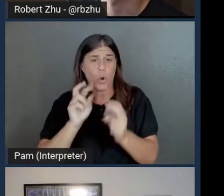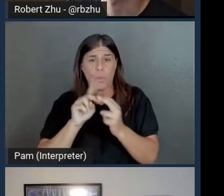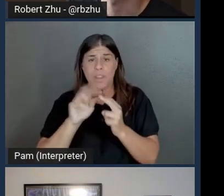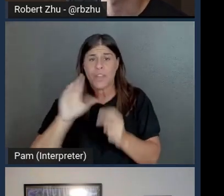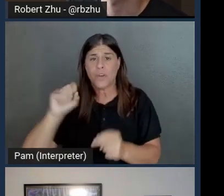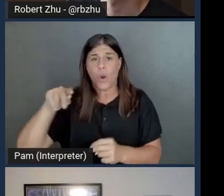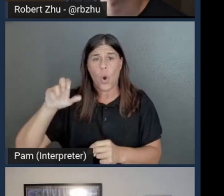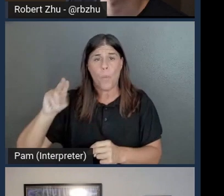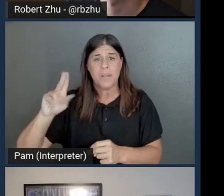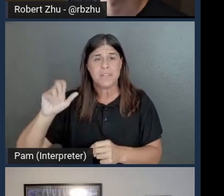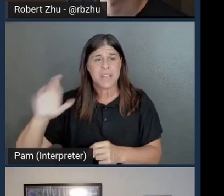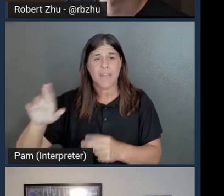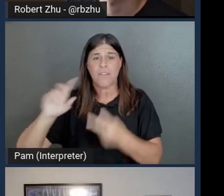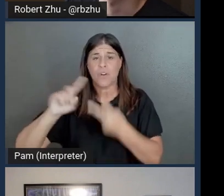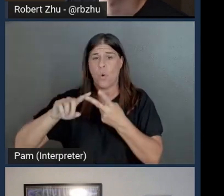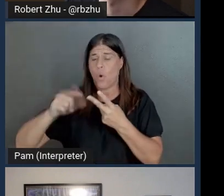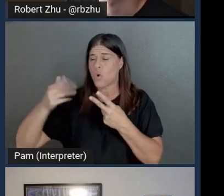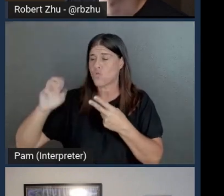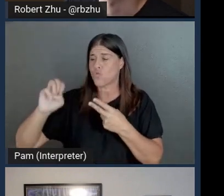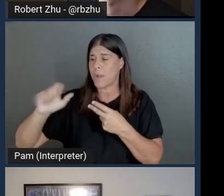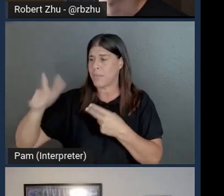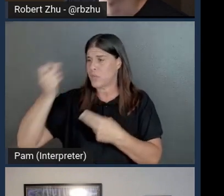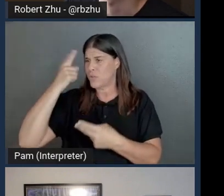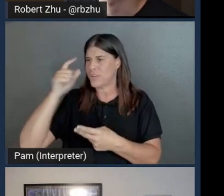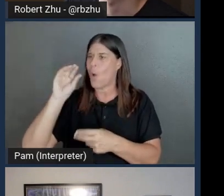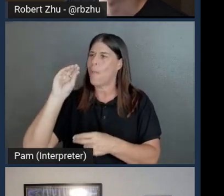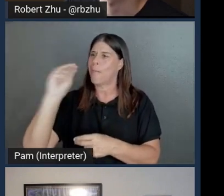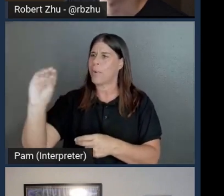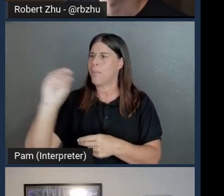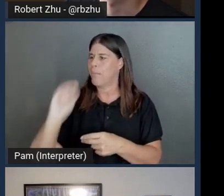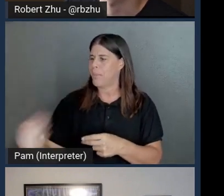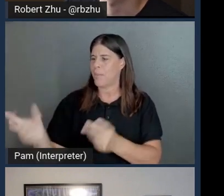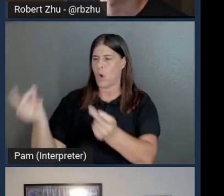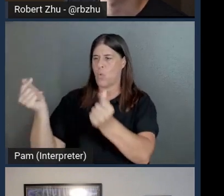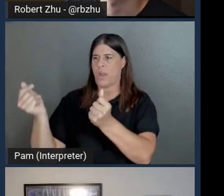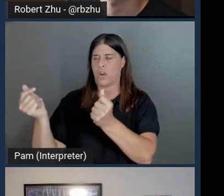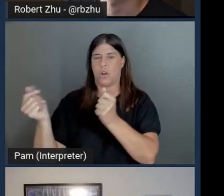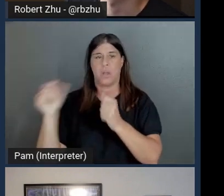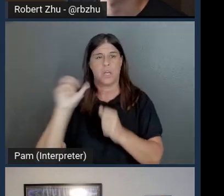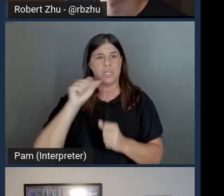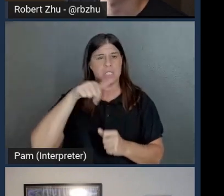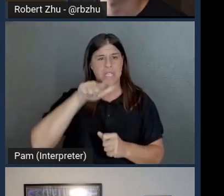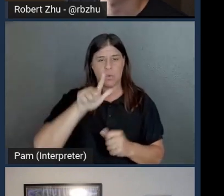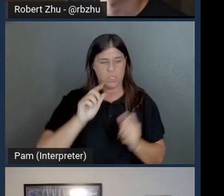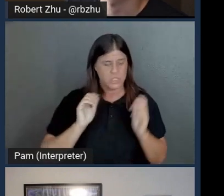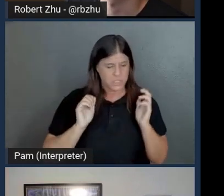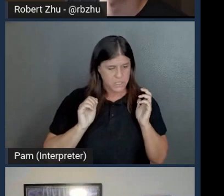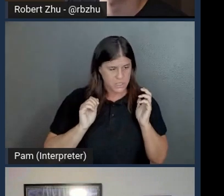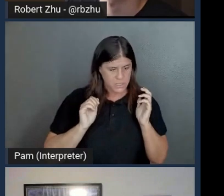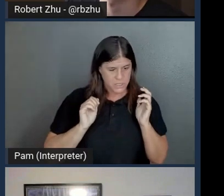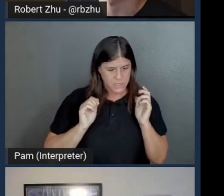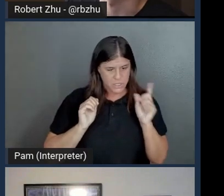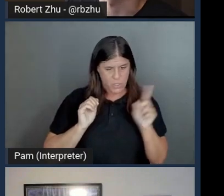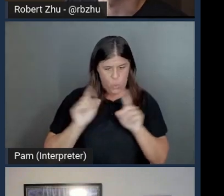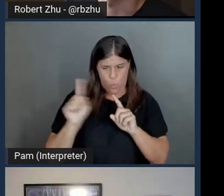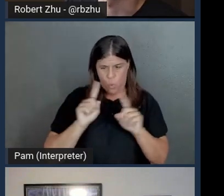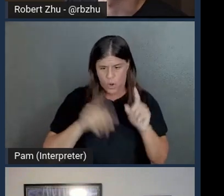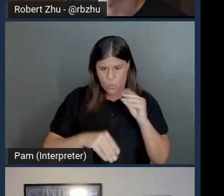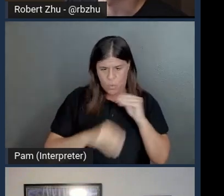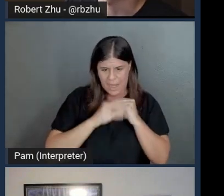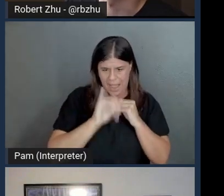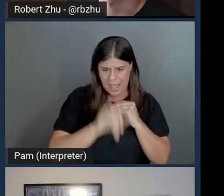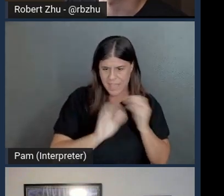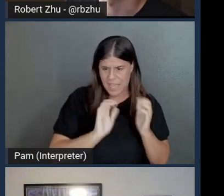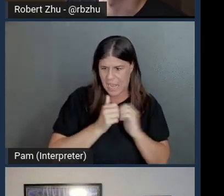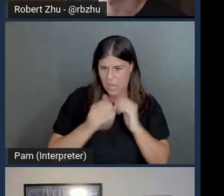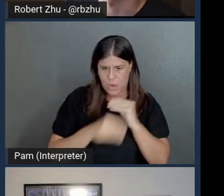or you'd understand how to add that to OpenCypher or Gremlin a lot faster than you probably would with something like that SQL query. Chat, yeah, and let